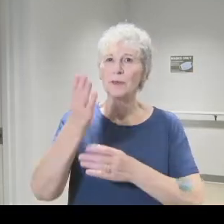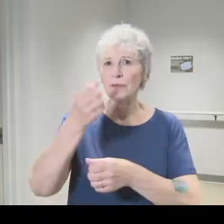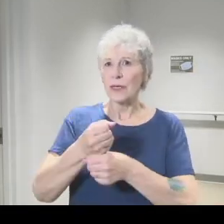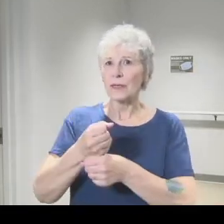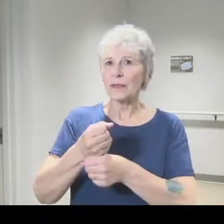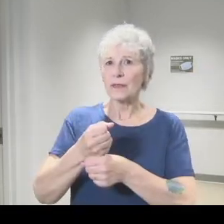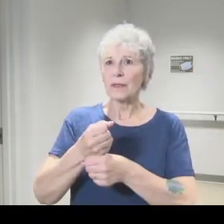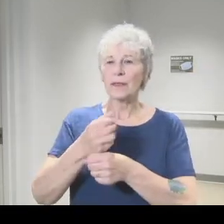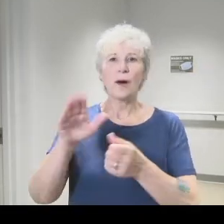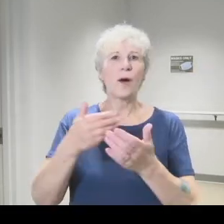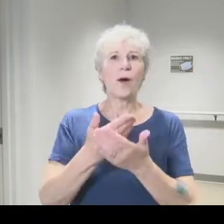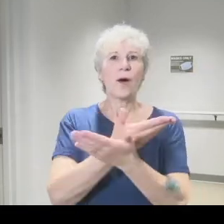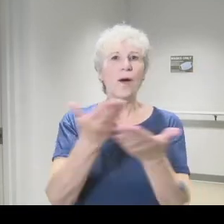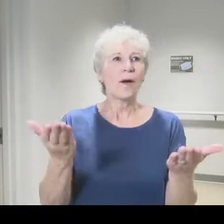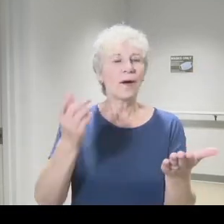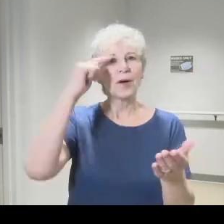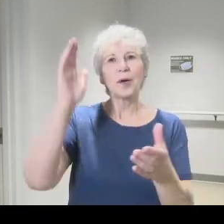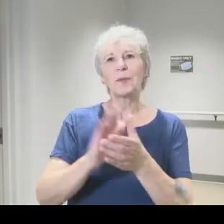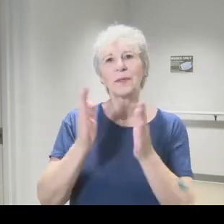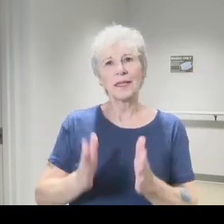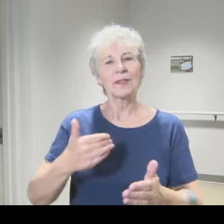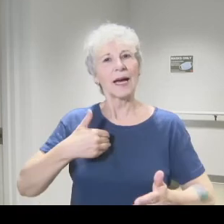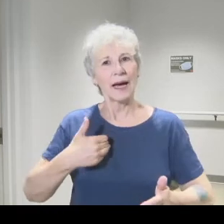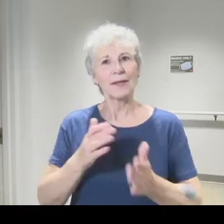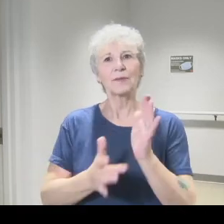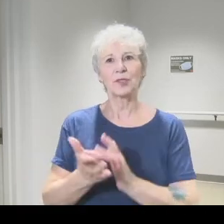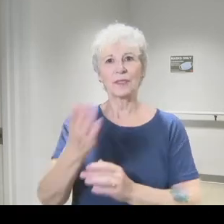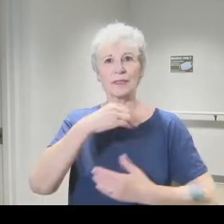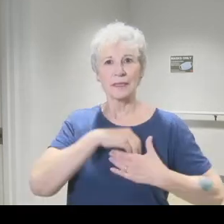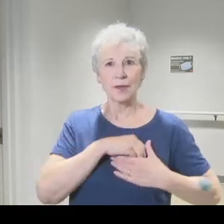All believers have the Holy Spirit. All the believers have Jesus in